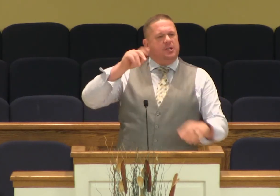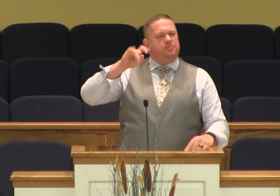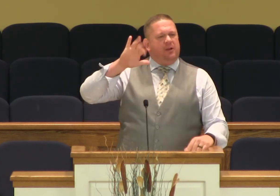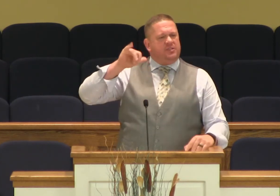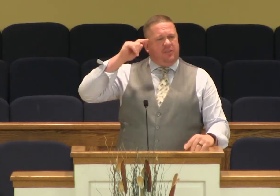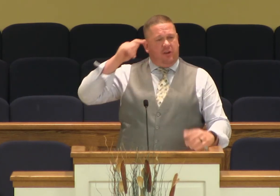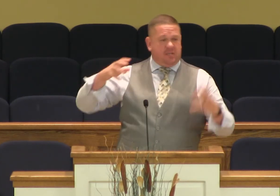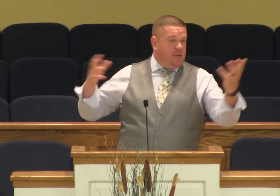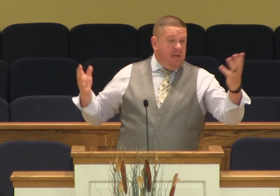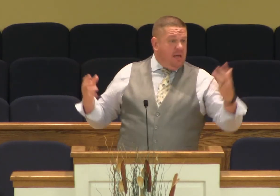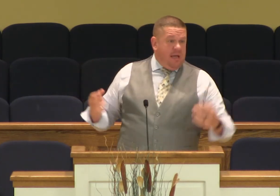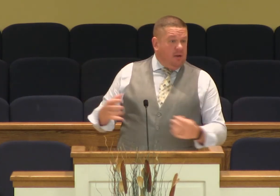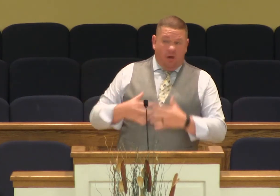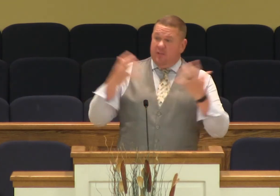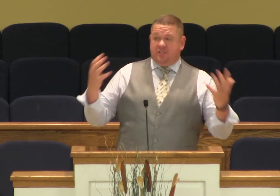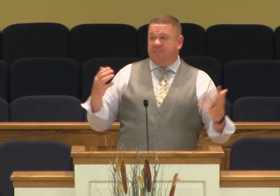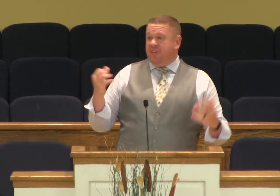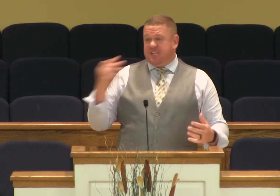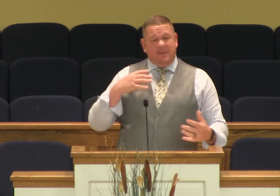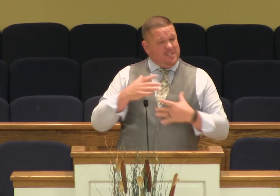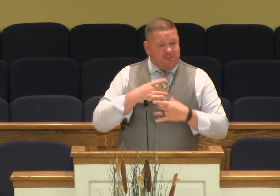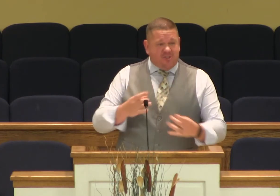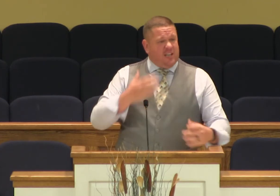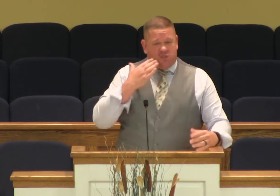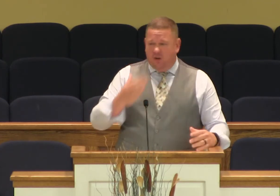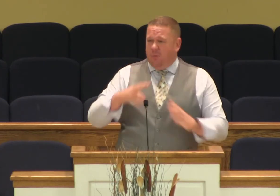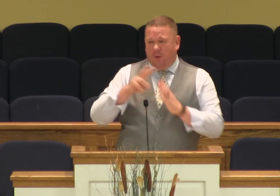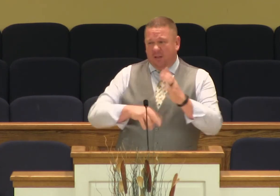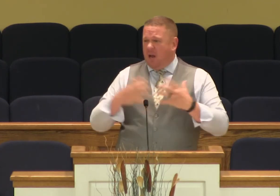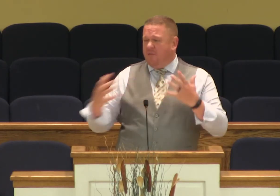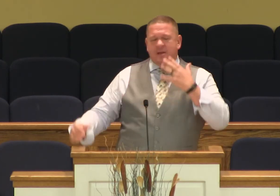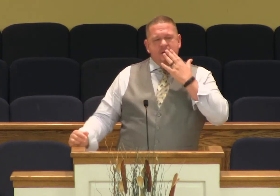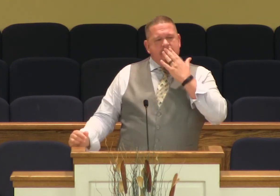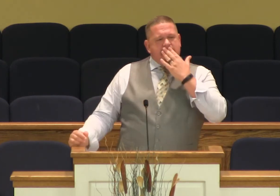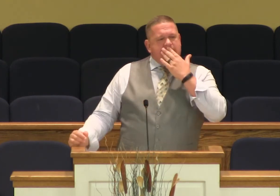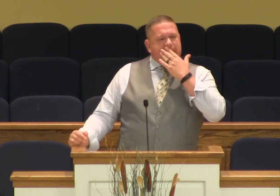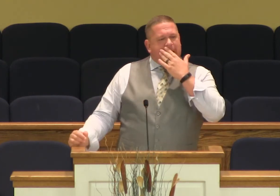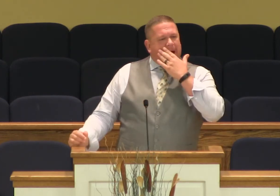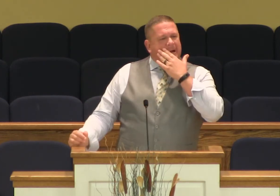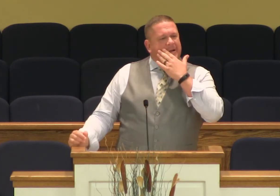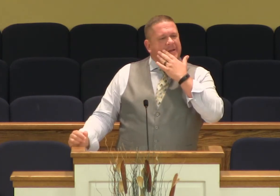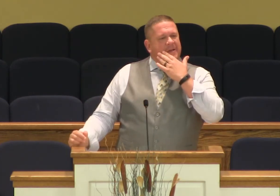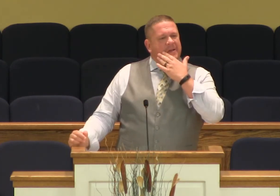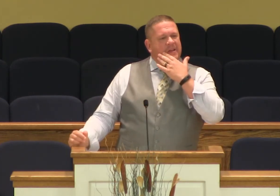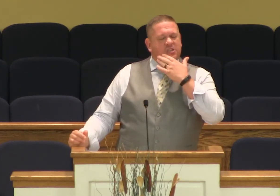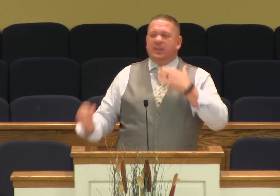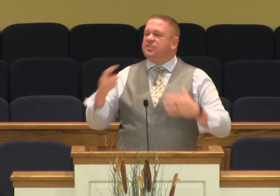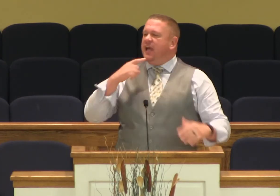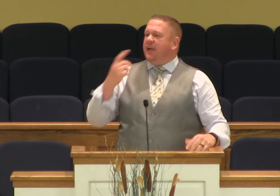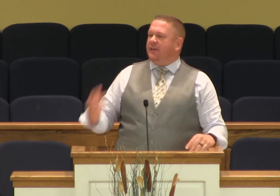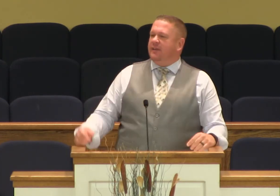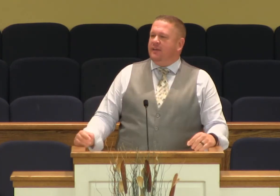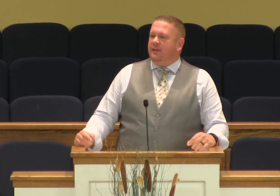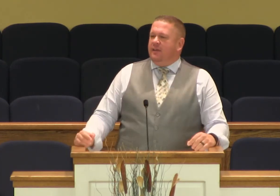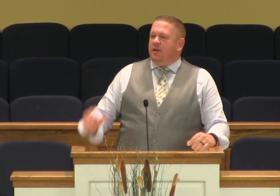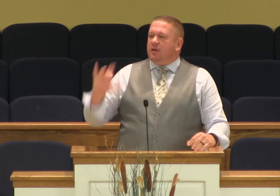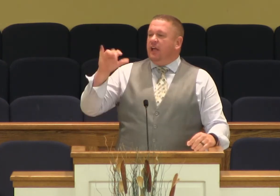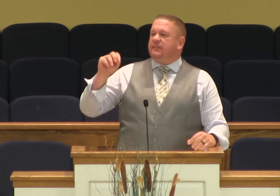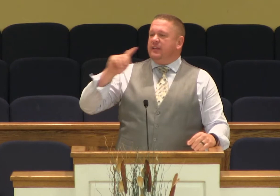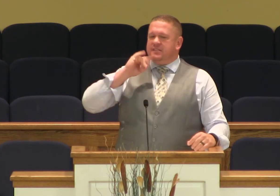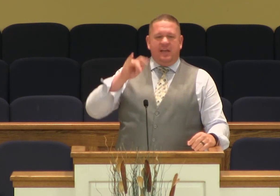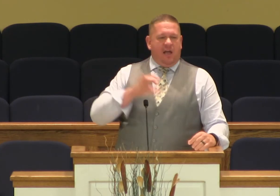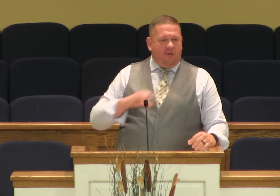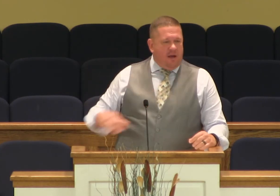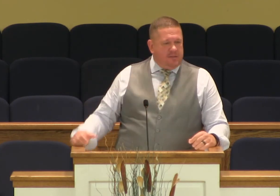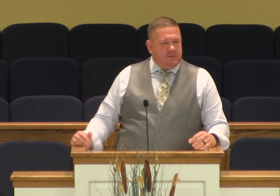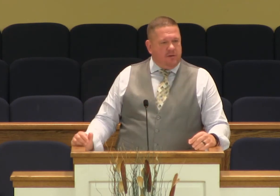big-time conspiracy theorists, and a lot of the stuff they send me is interesting. It's good. I read a lot of it. And so they'll say,